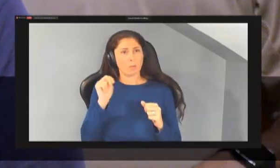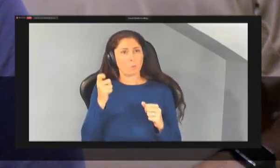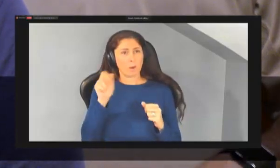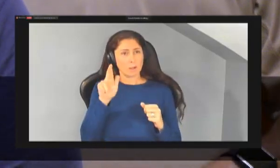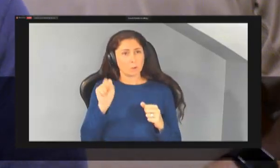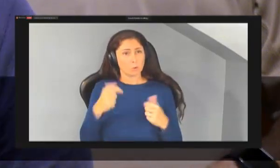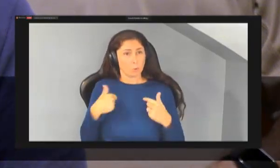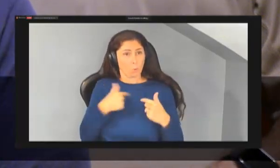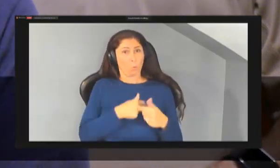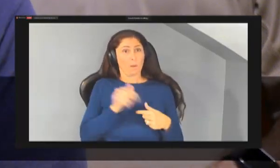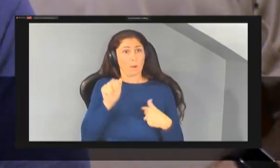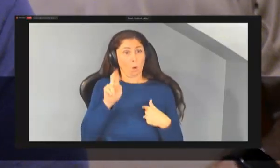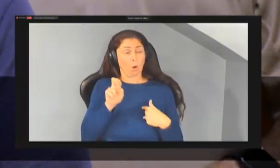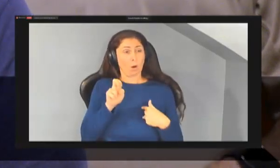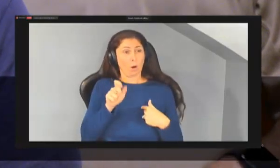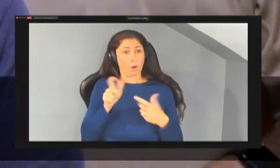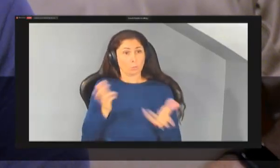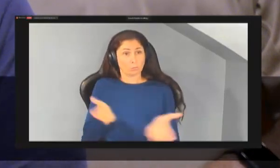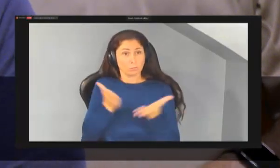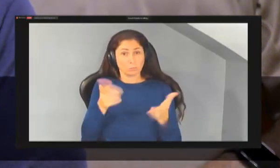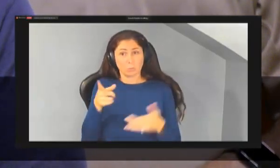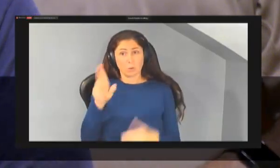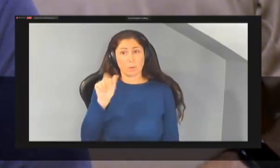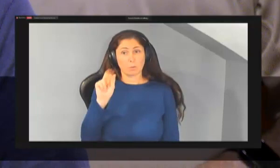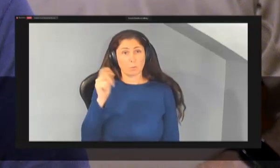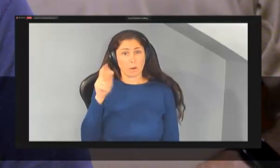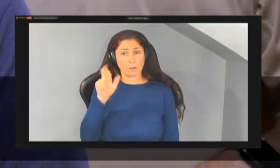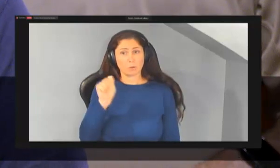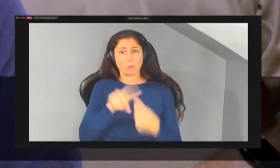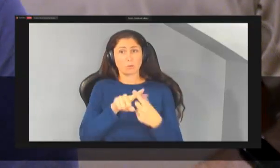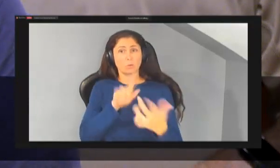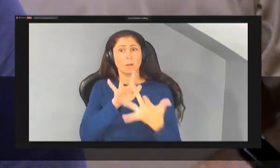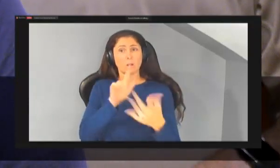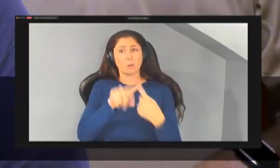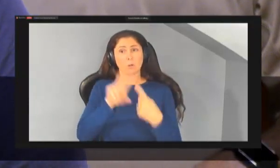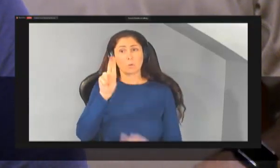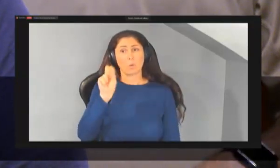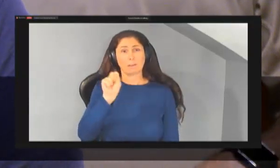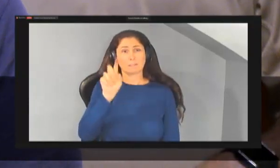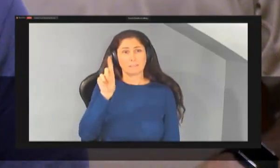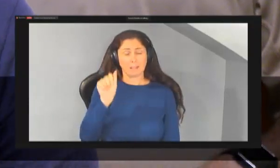who encouraged the Rangers to reach out to USDA.